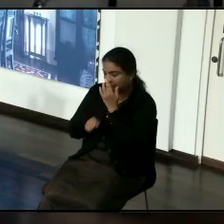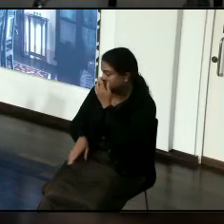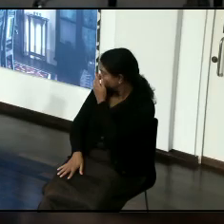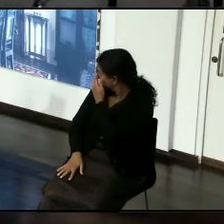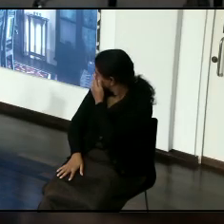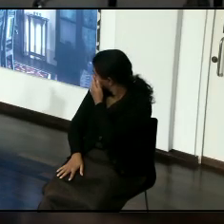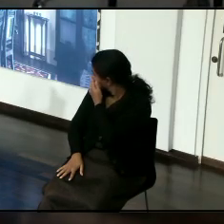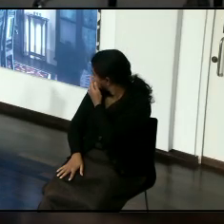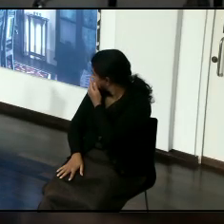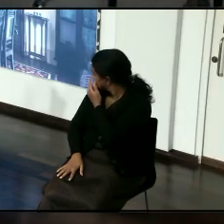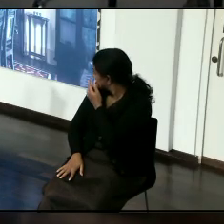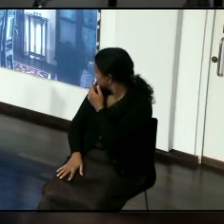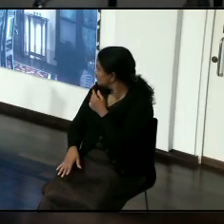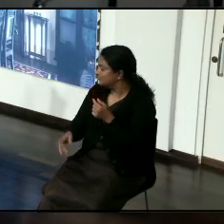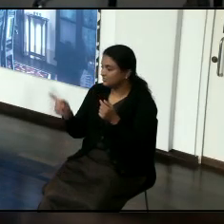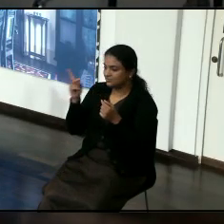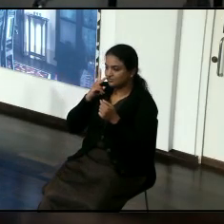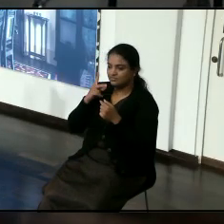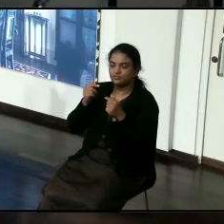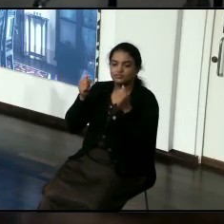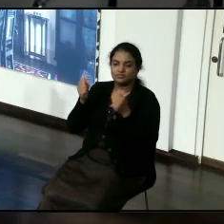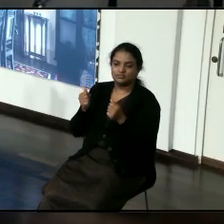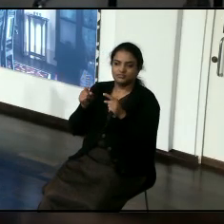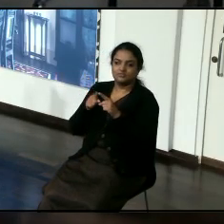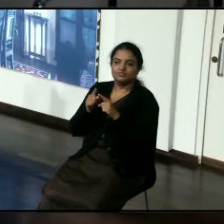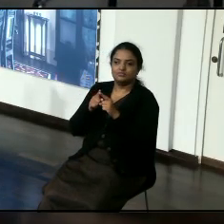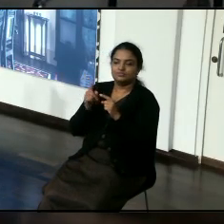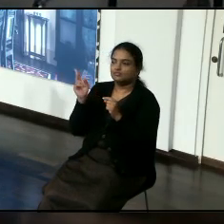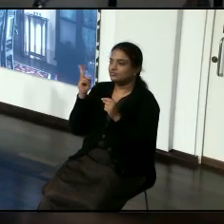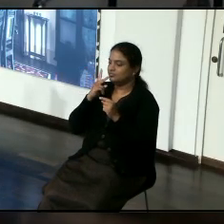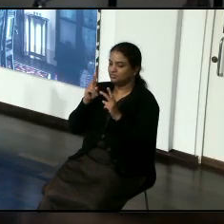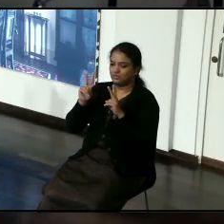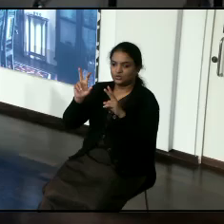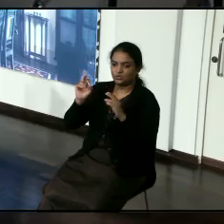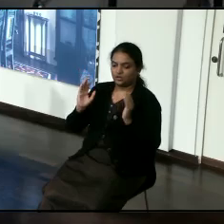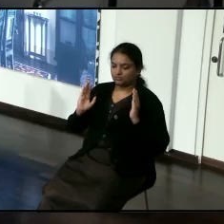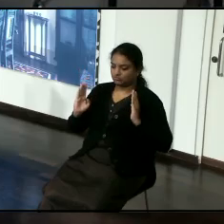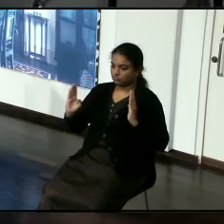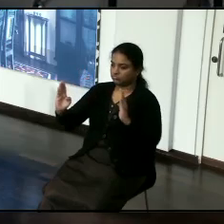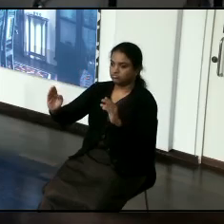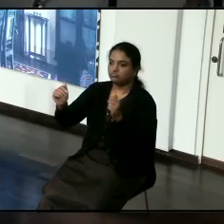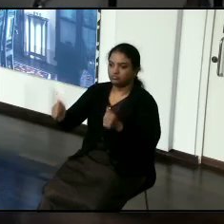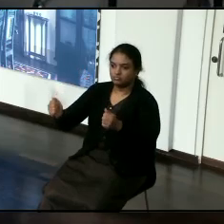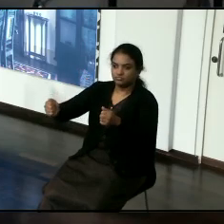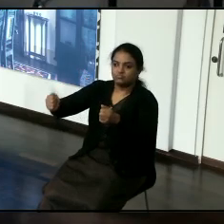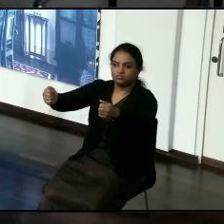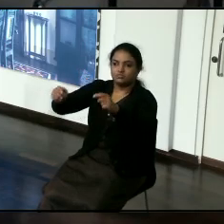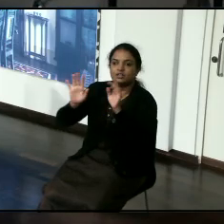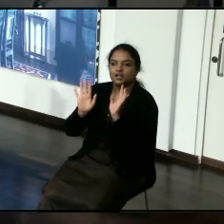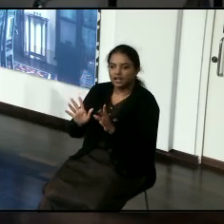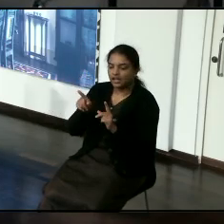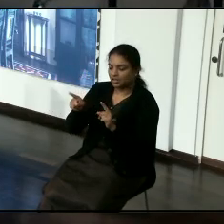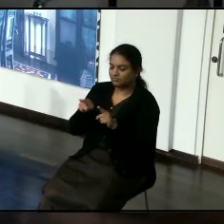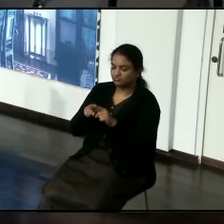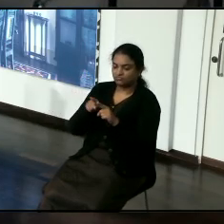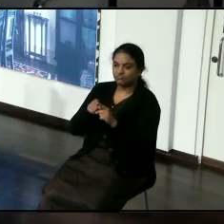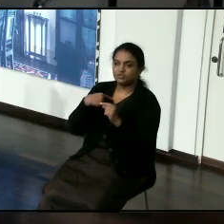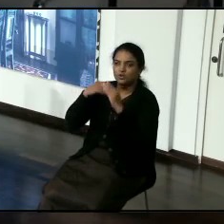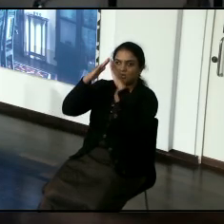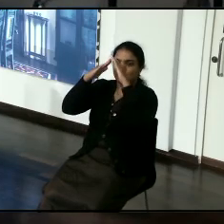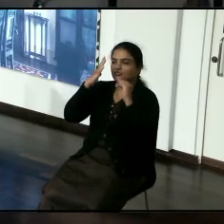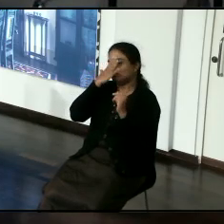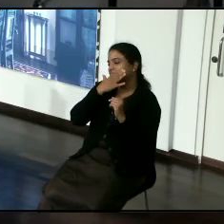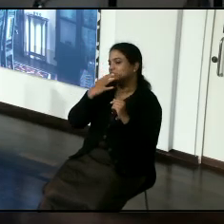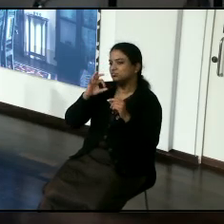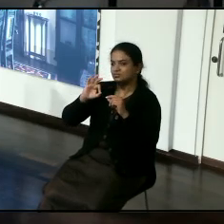and she's sitting sort of gracefully at the head of her 20-seater rosewood dining table. She lived in this breathtaking home by the